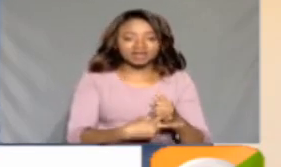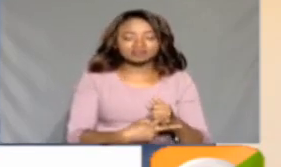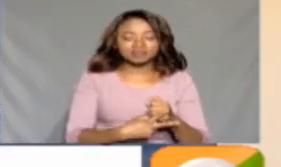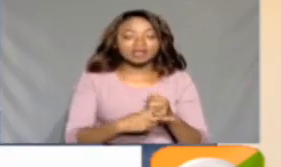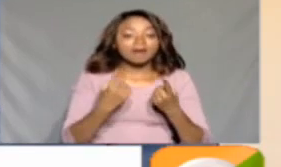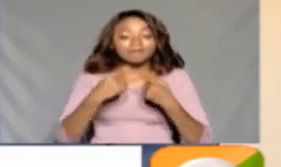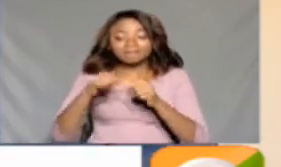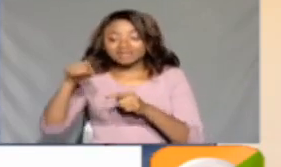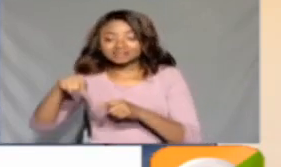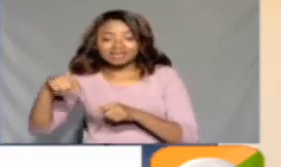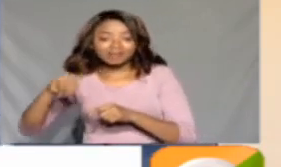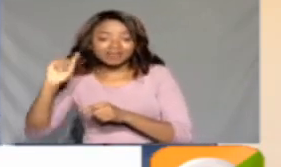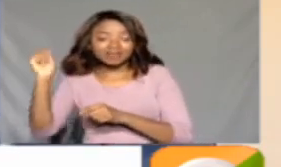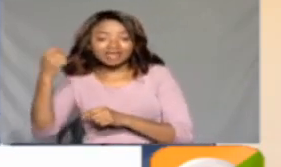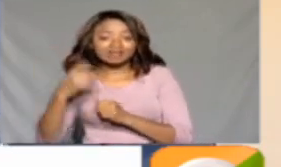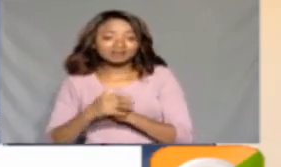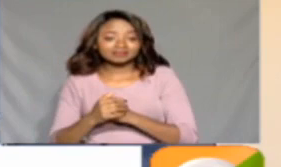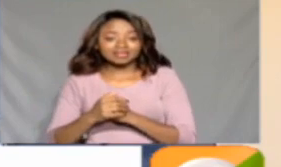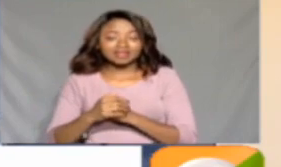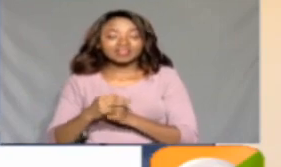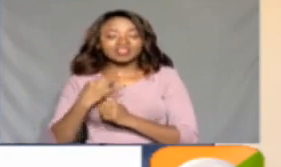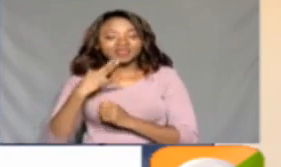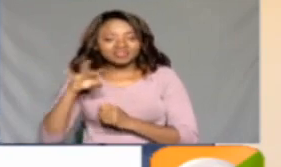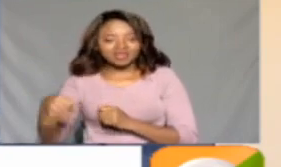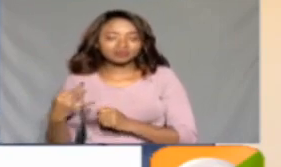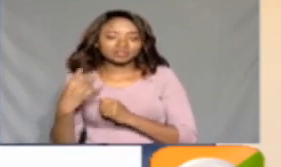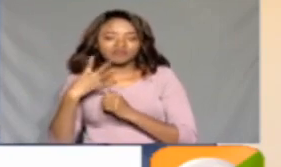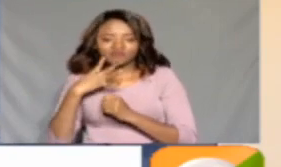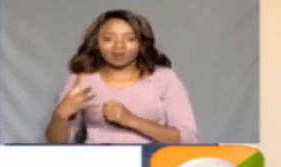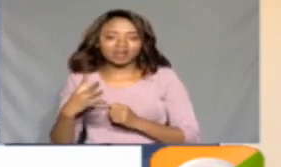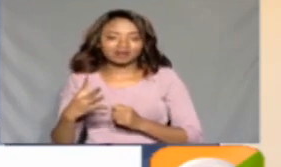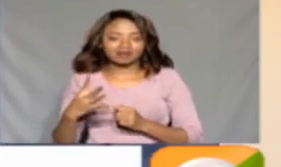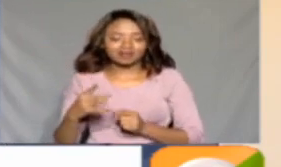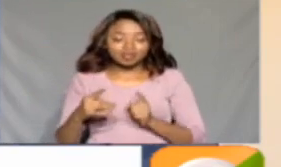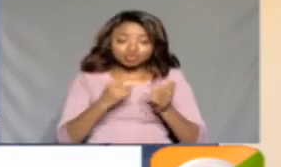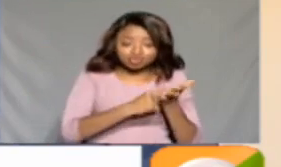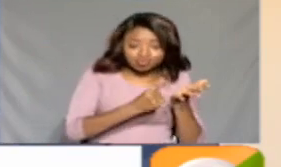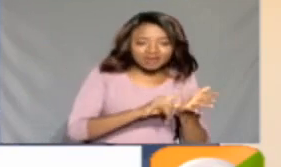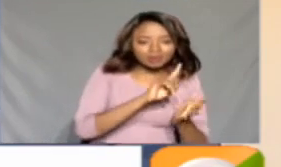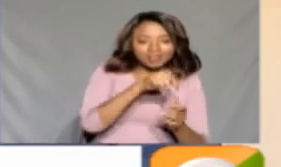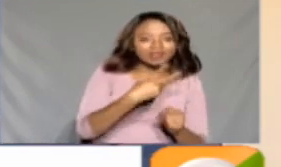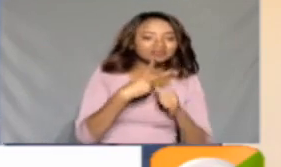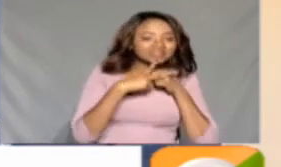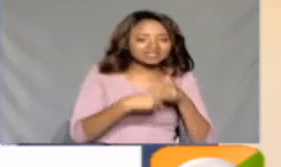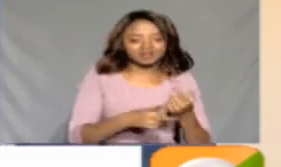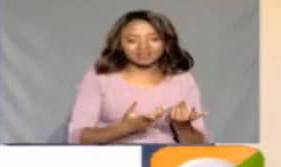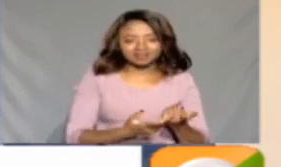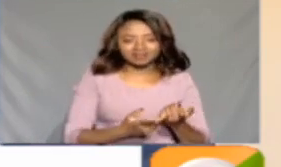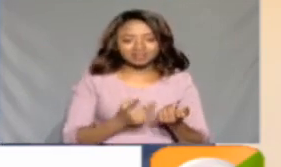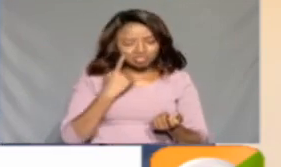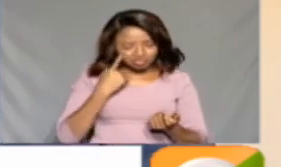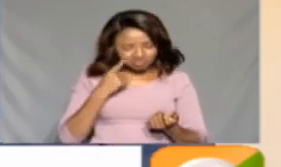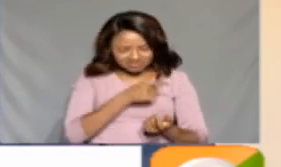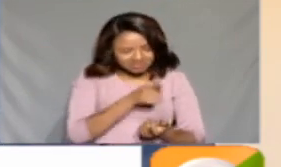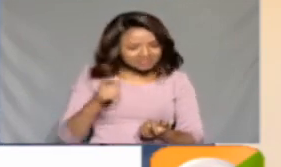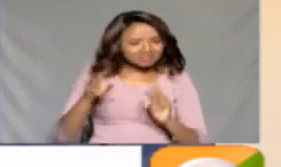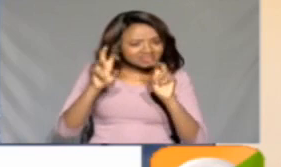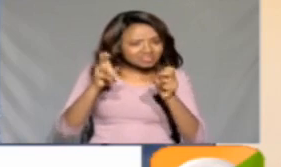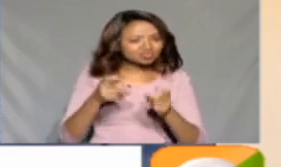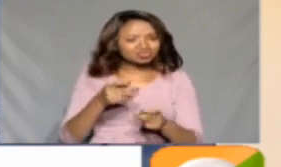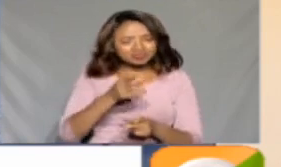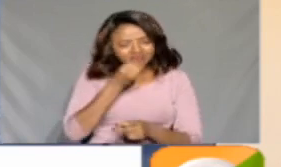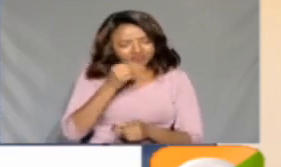Mm. That's why we are concerned with food security issues. But somehow, instead of putting us to account on those issues, so that